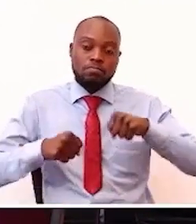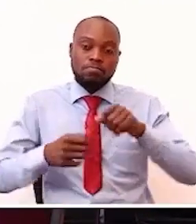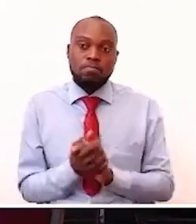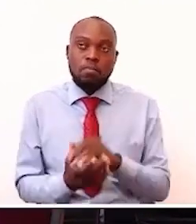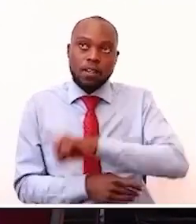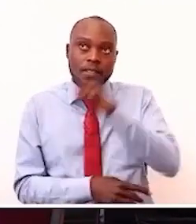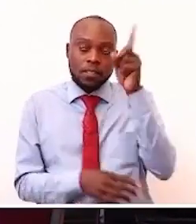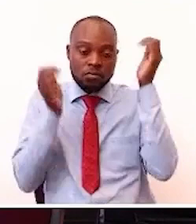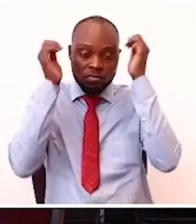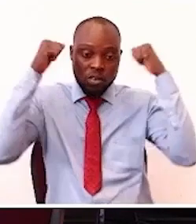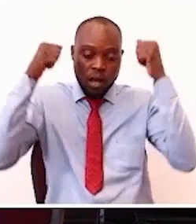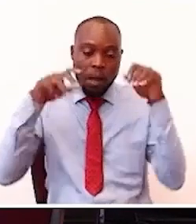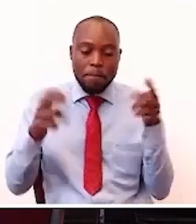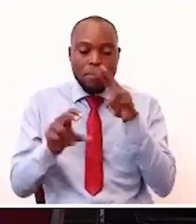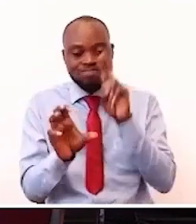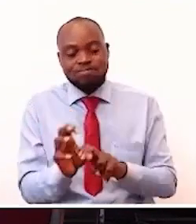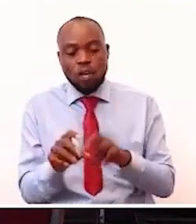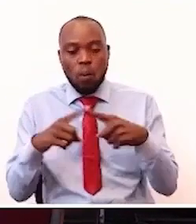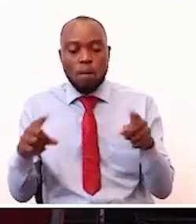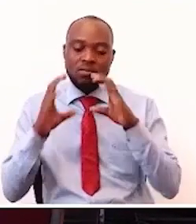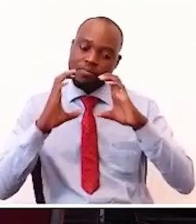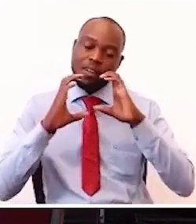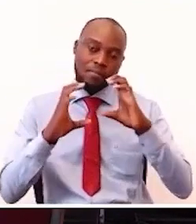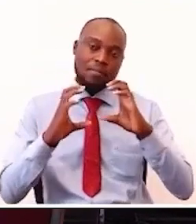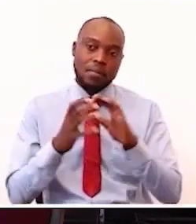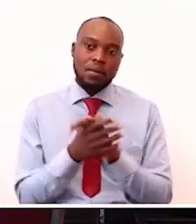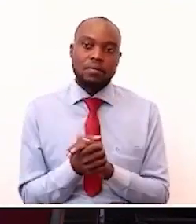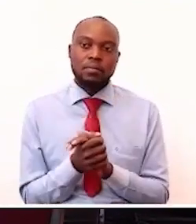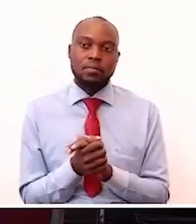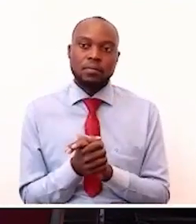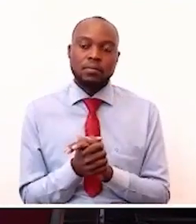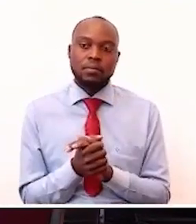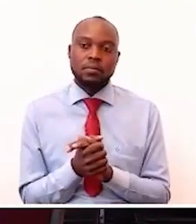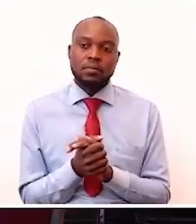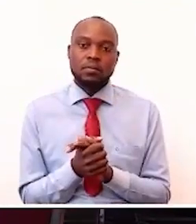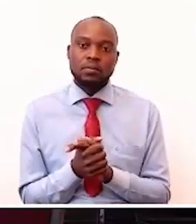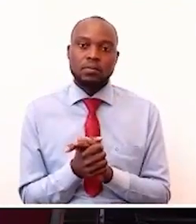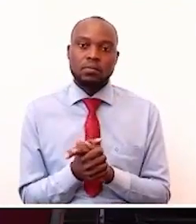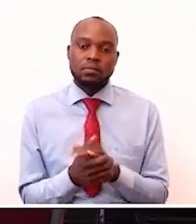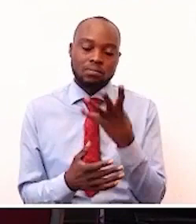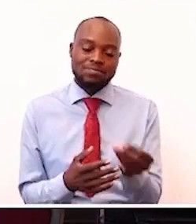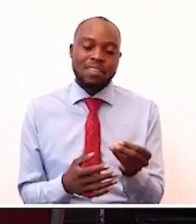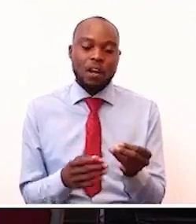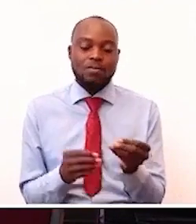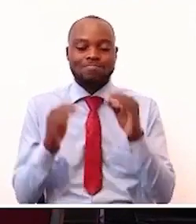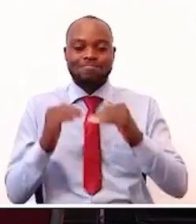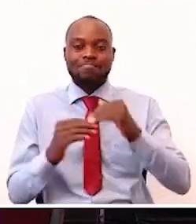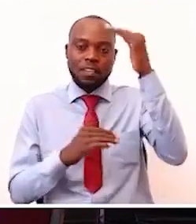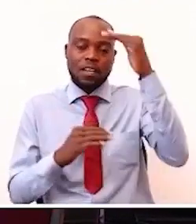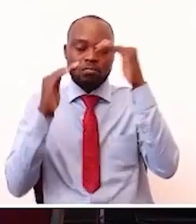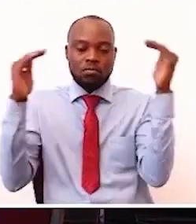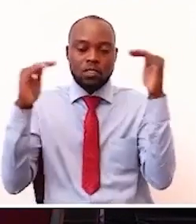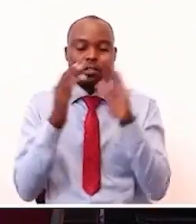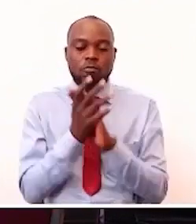as the chair of the Stop the Bleeding campaign. In your experience, Don, we had, of course, the Mbeki high-level panel report on